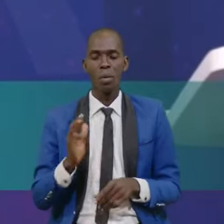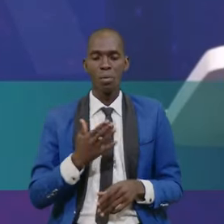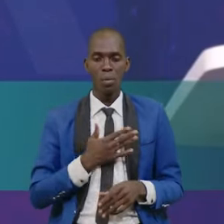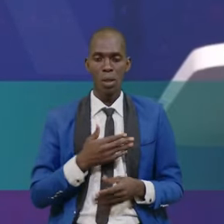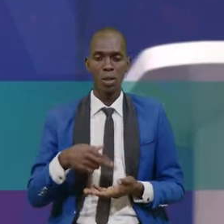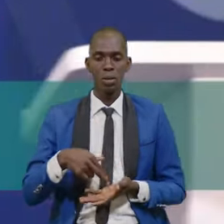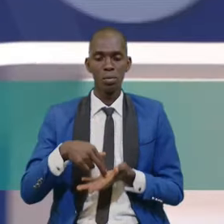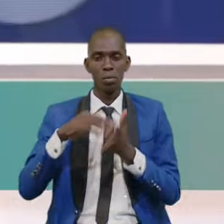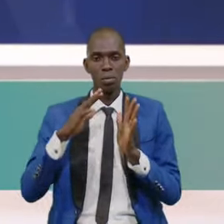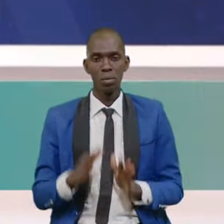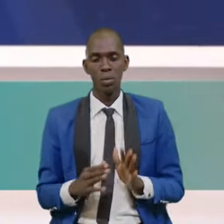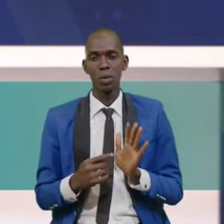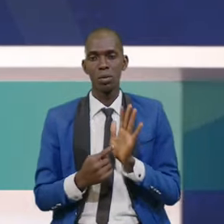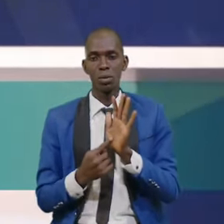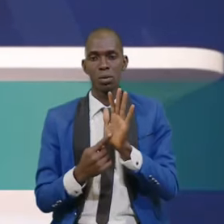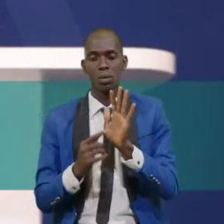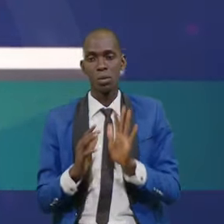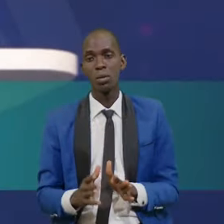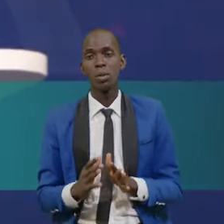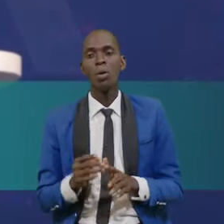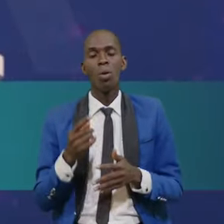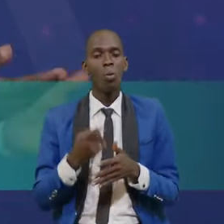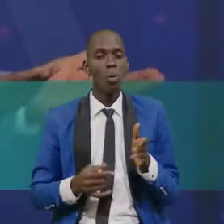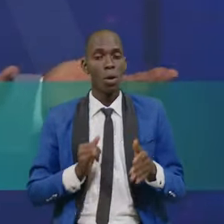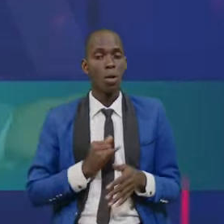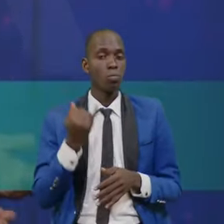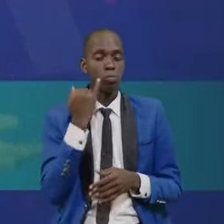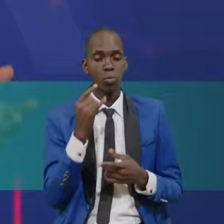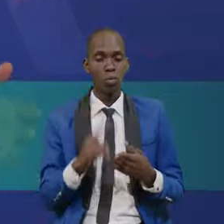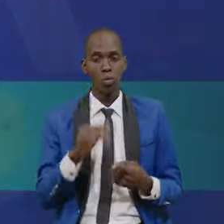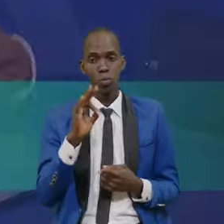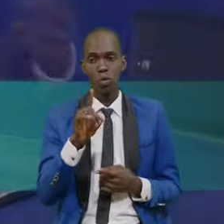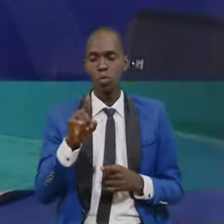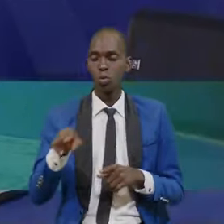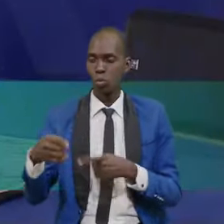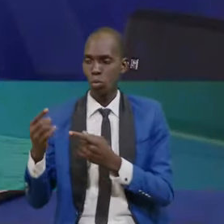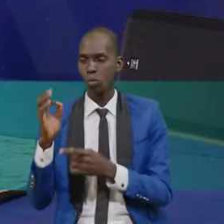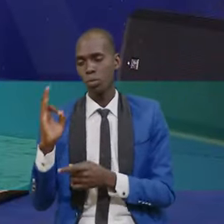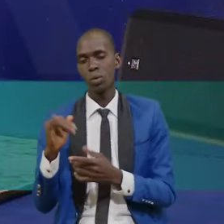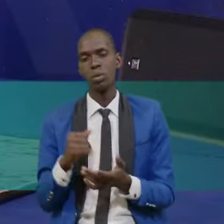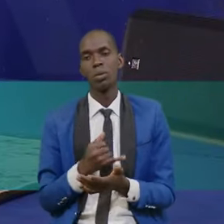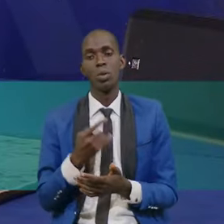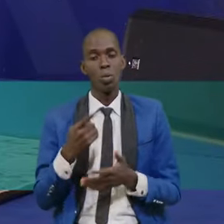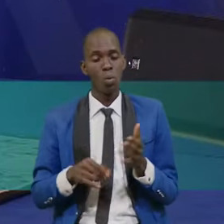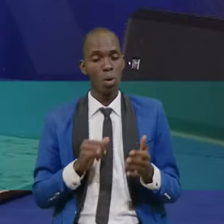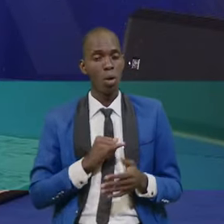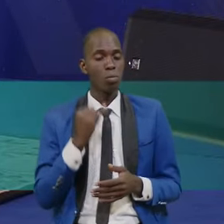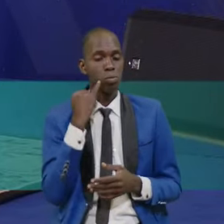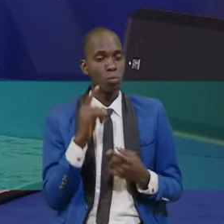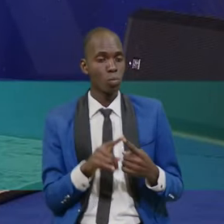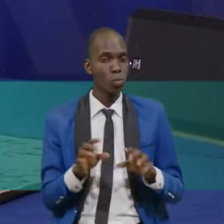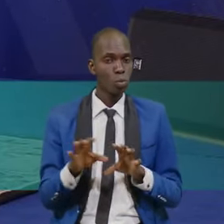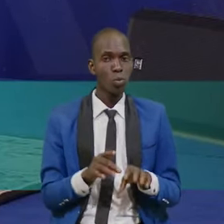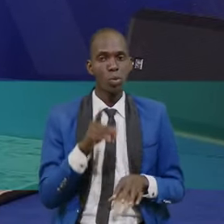And what I should have been preaching, go preach. What I should have been doing, go do. What I should have